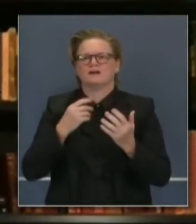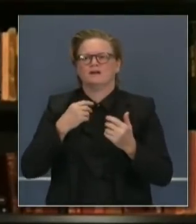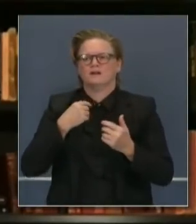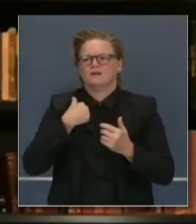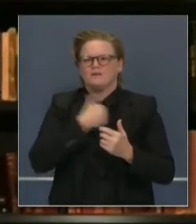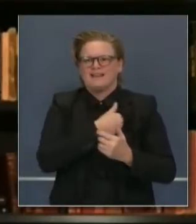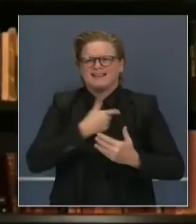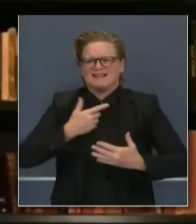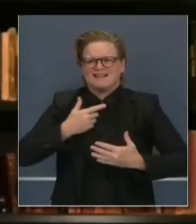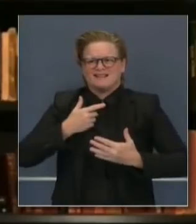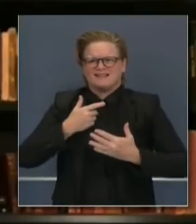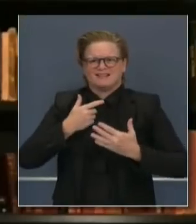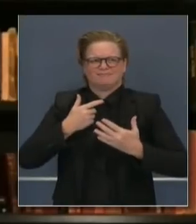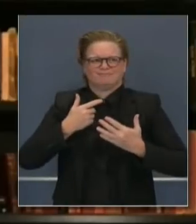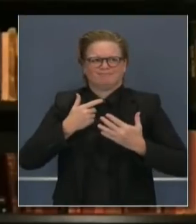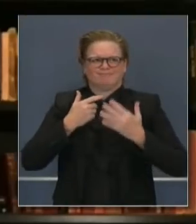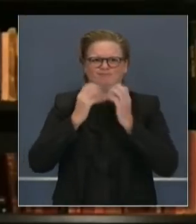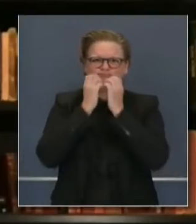any questions.